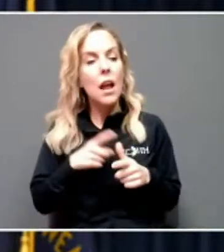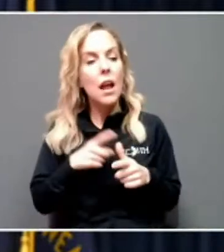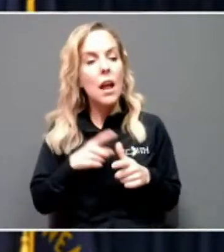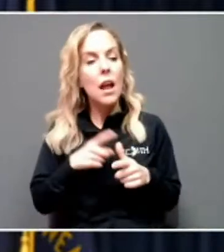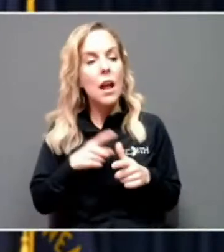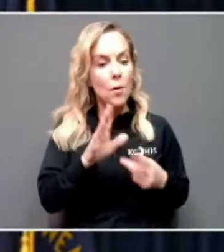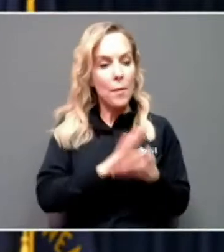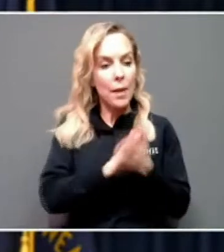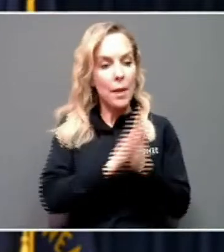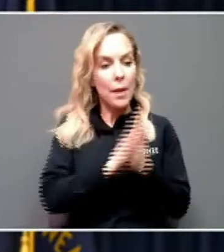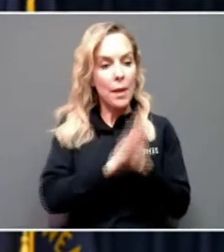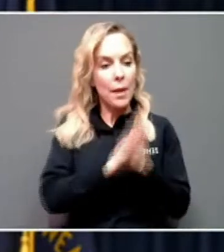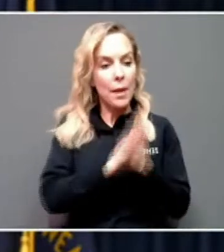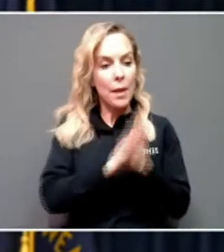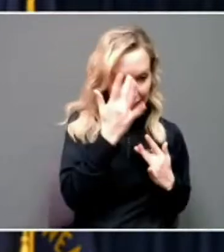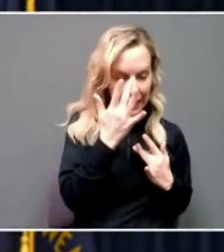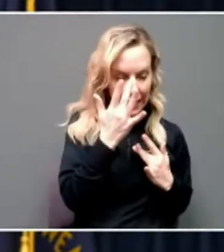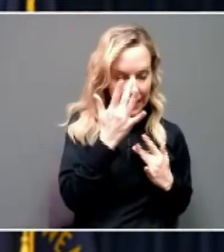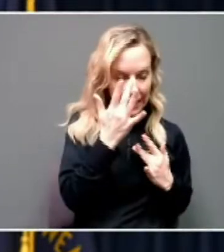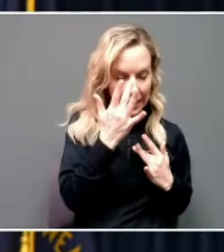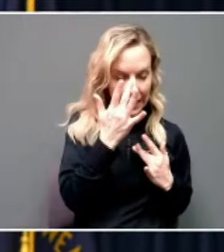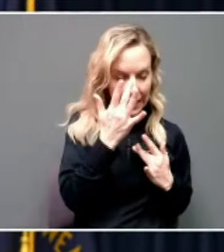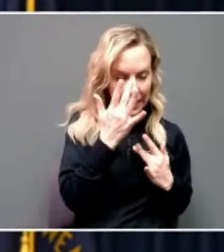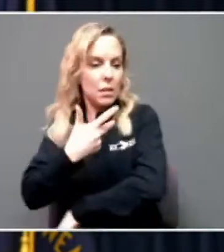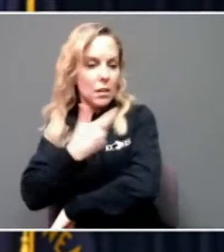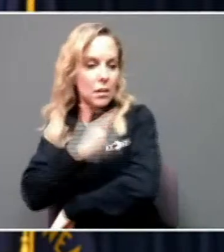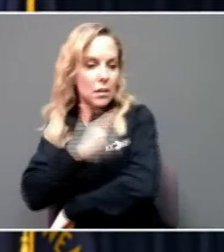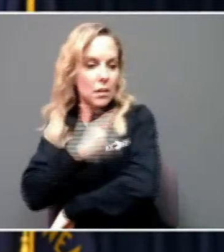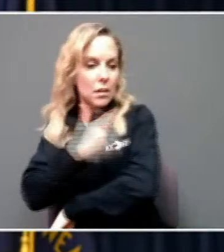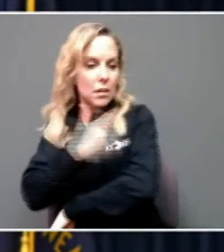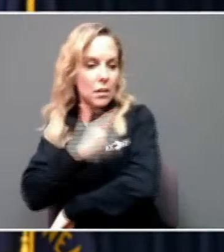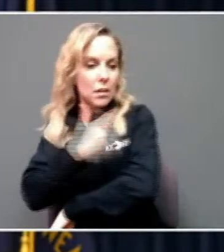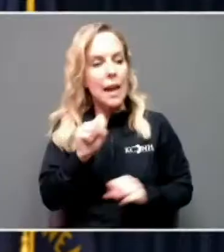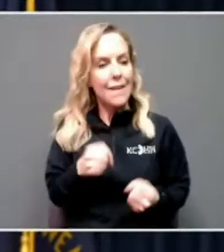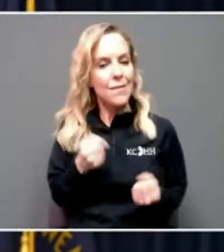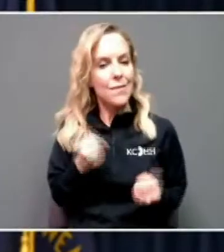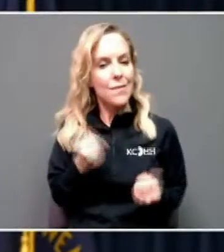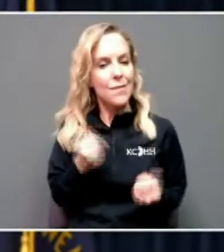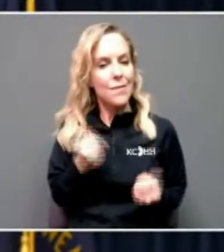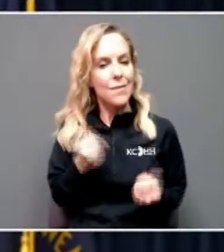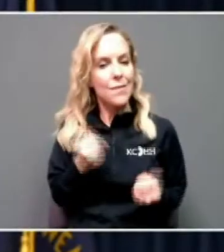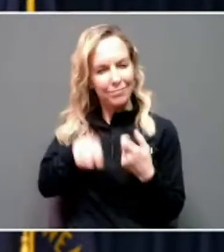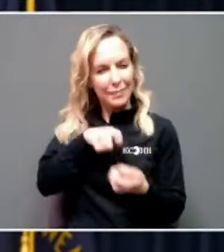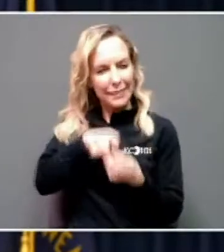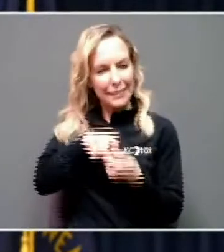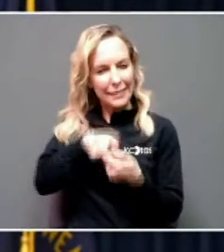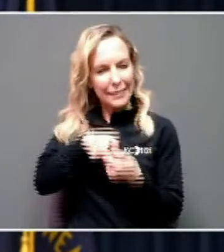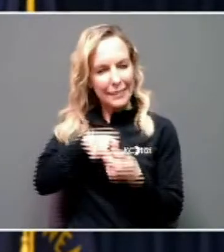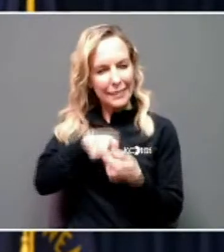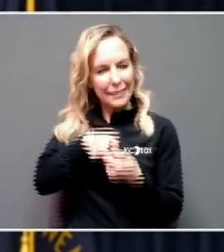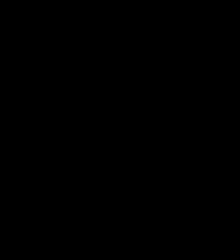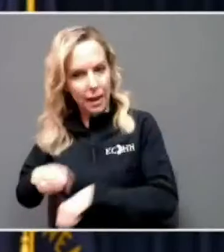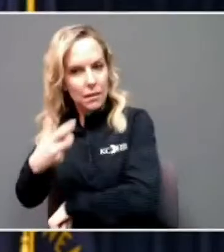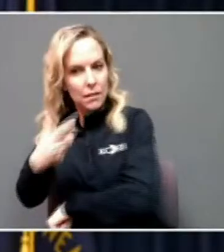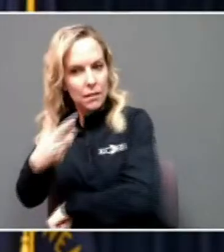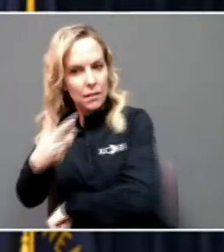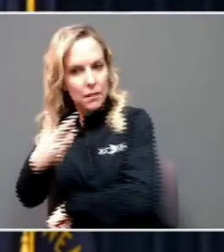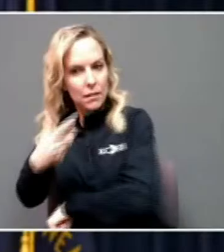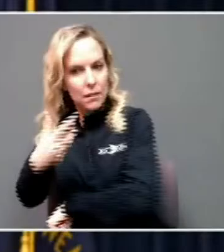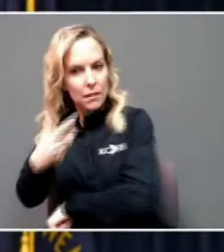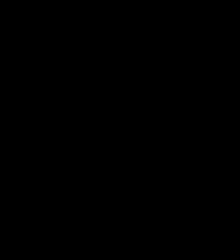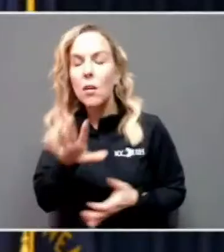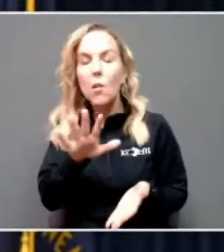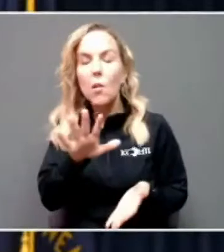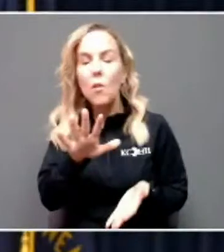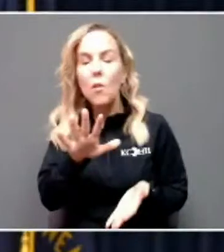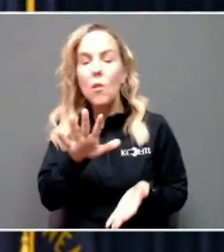vaccinated now that they've had it or boosted. Still, we have thousands of people every week and over 1,000 people every day